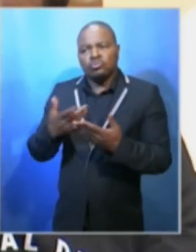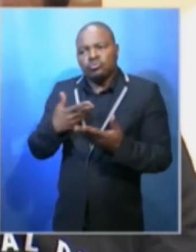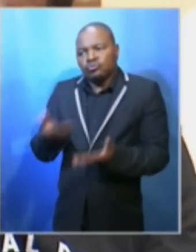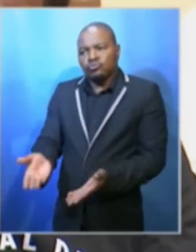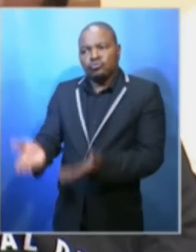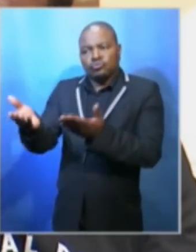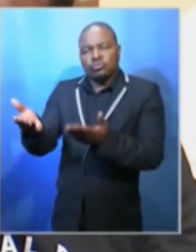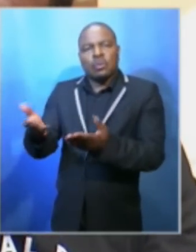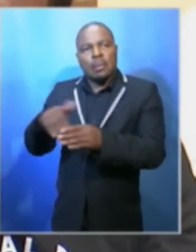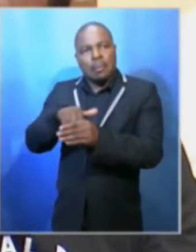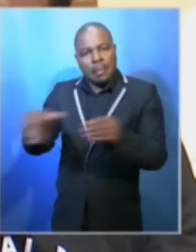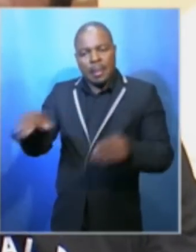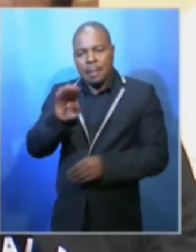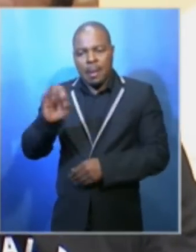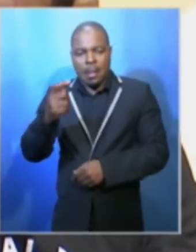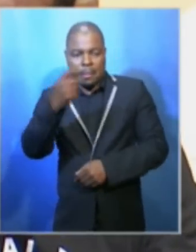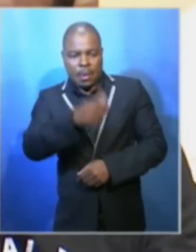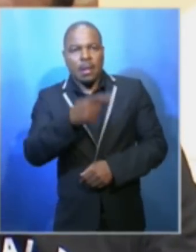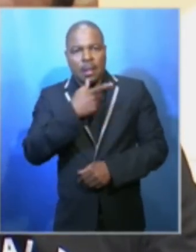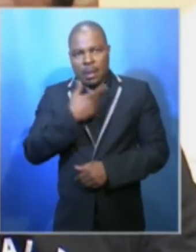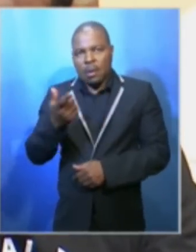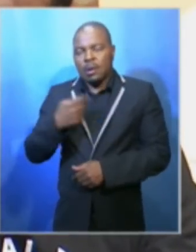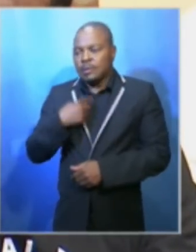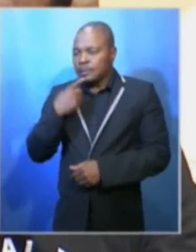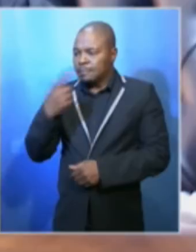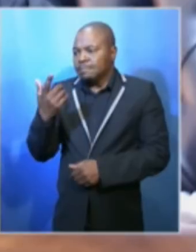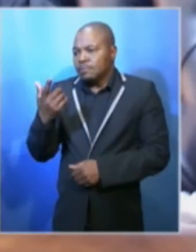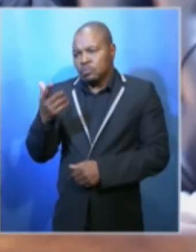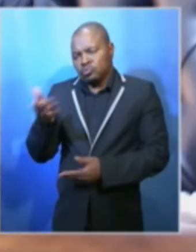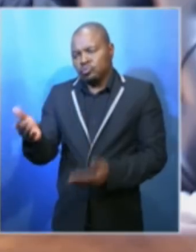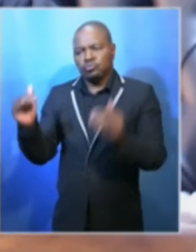and therefore the applicant's release on bail will be in the interest of justice.